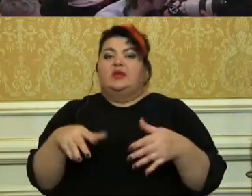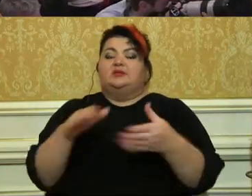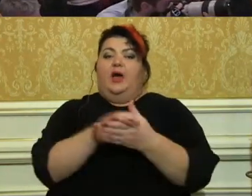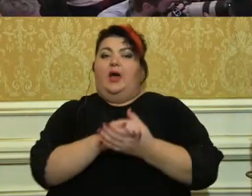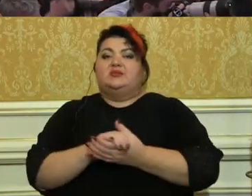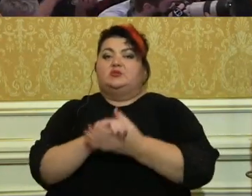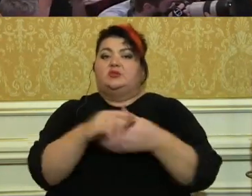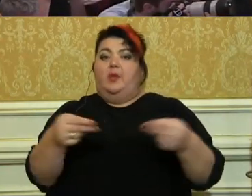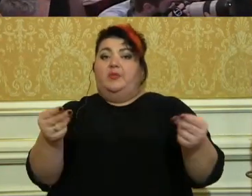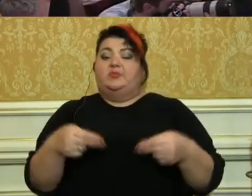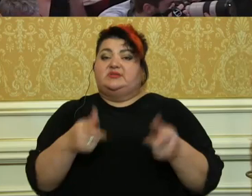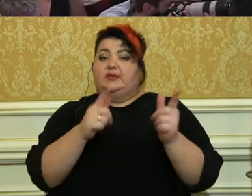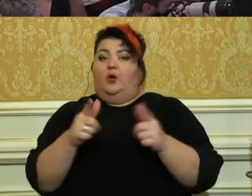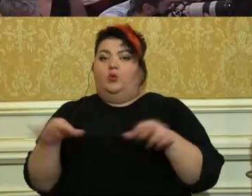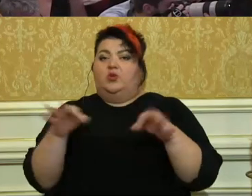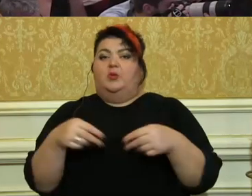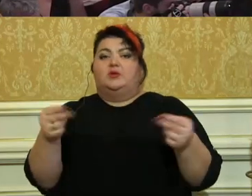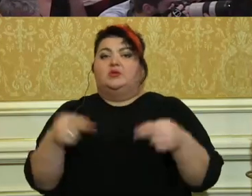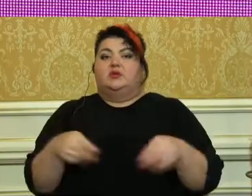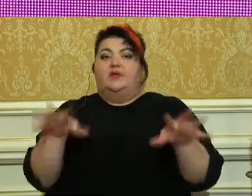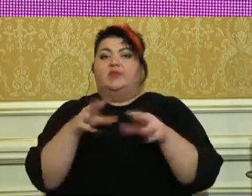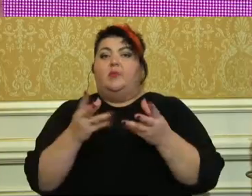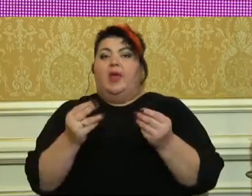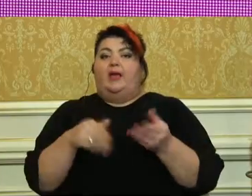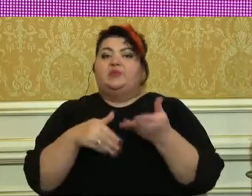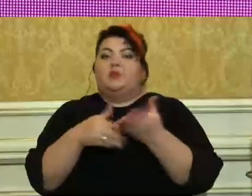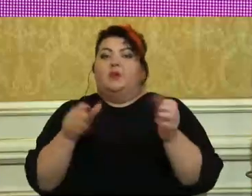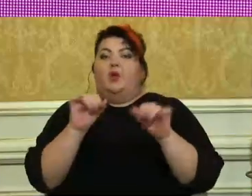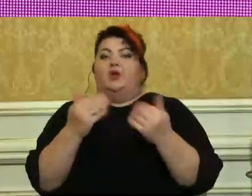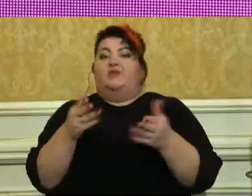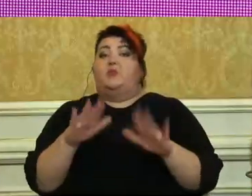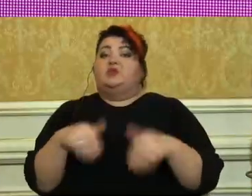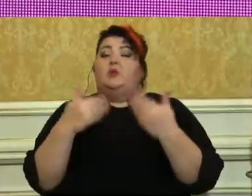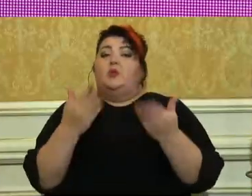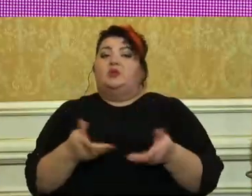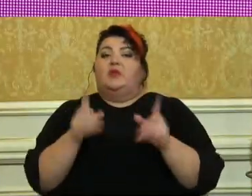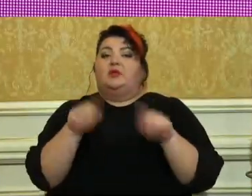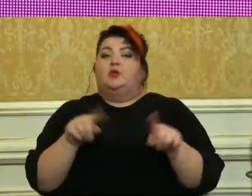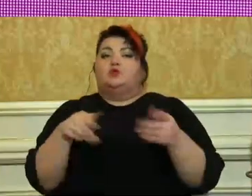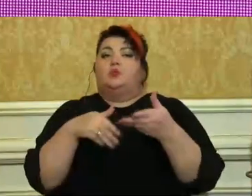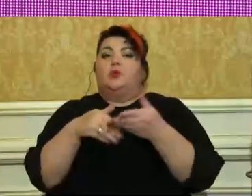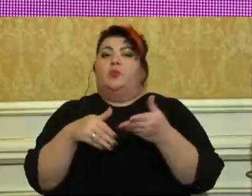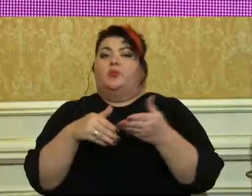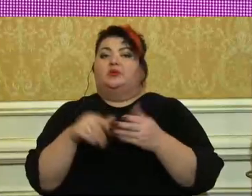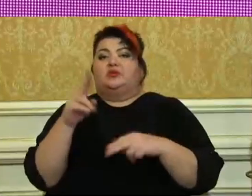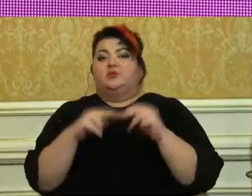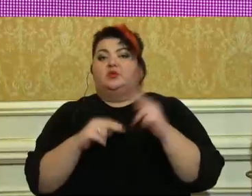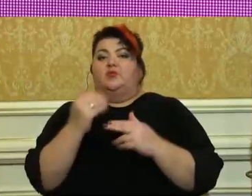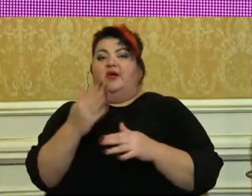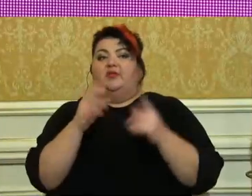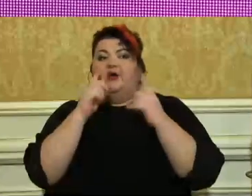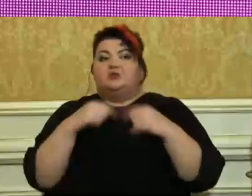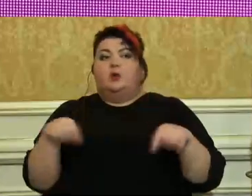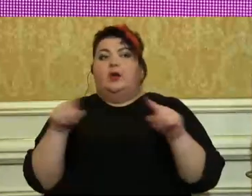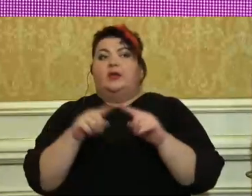powers that the European Union has to offer to help you to build a country you want to have, a strong